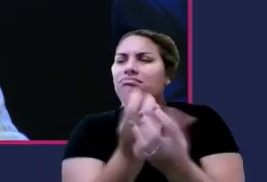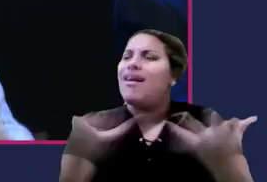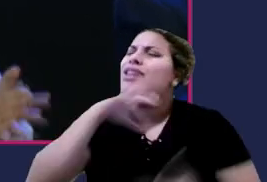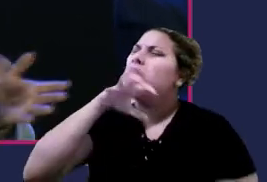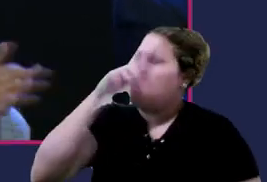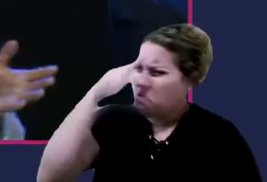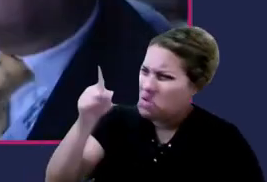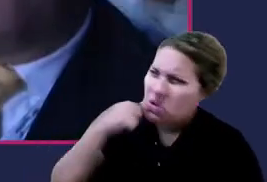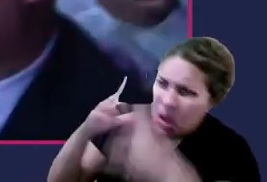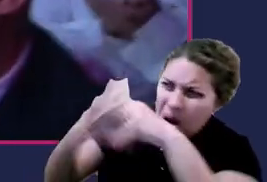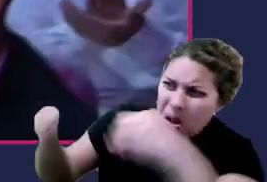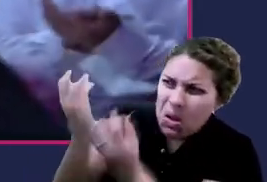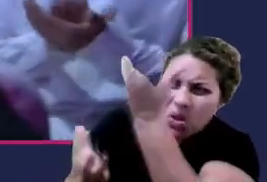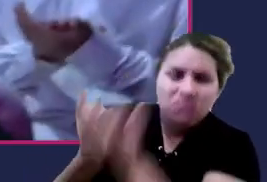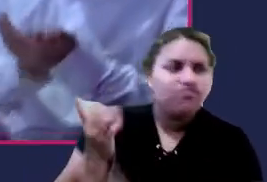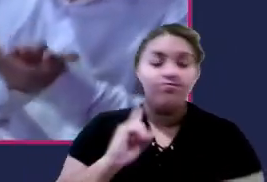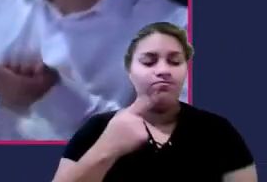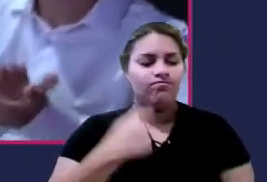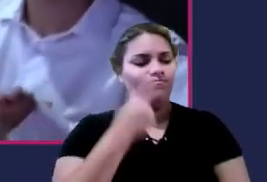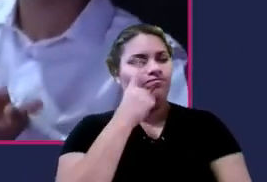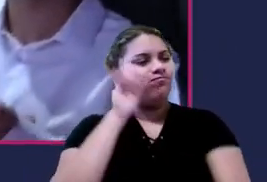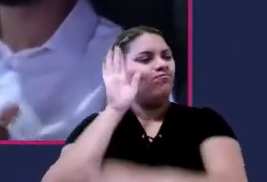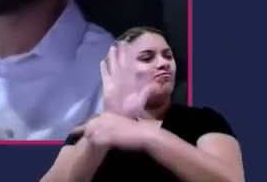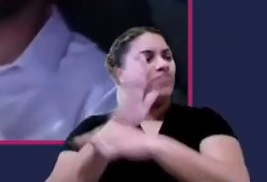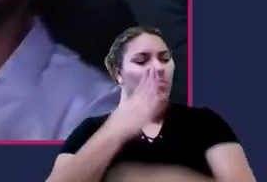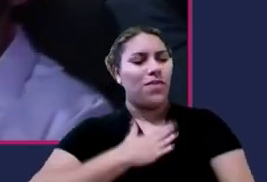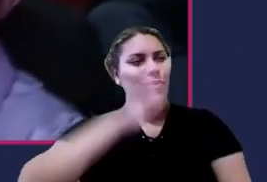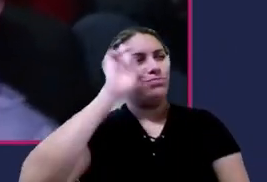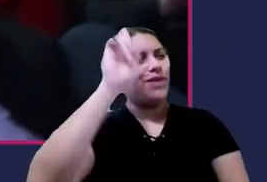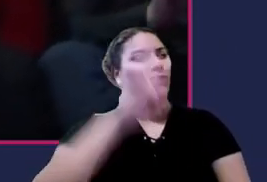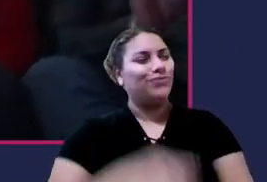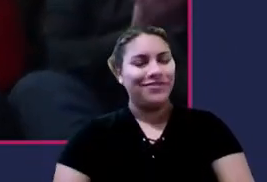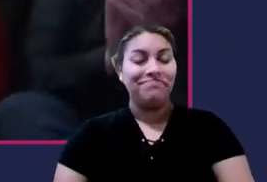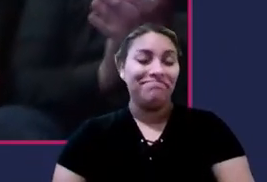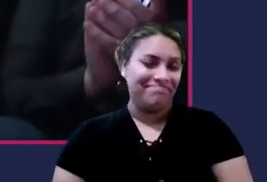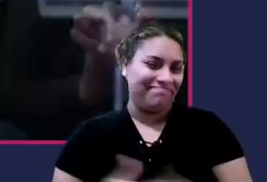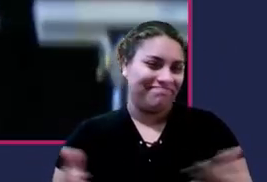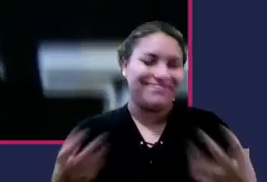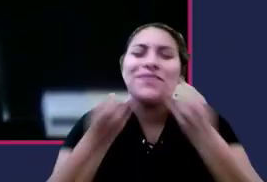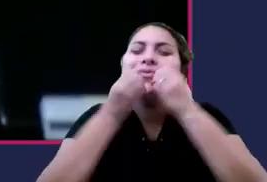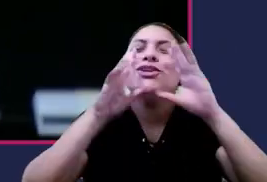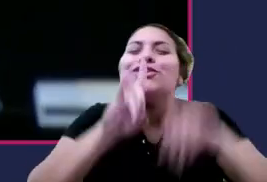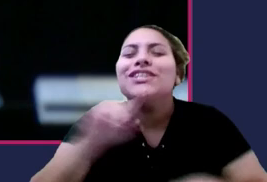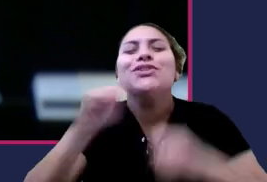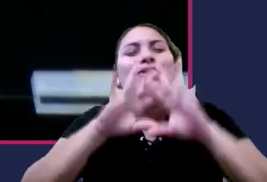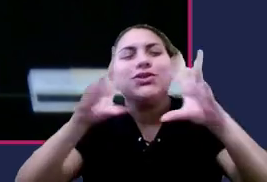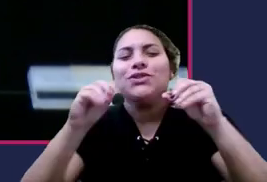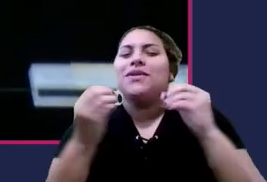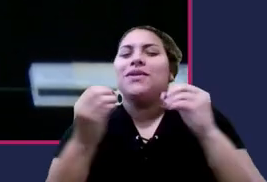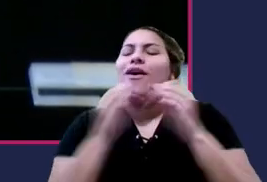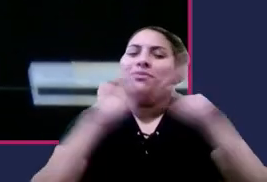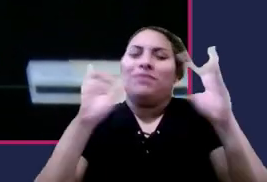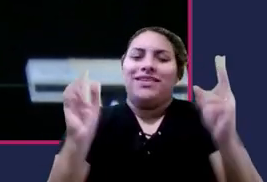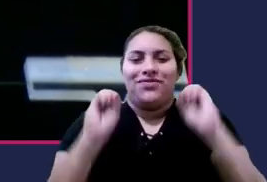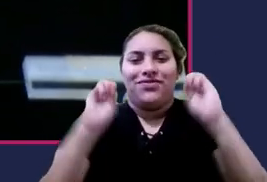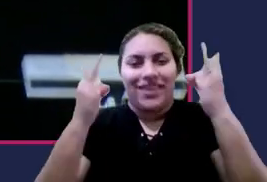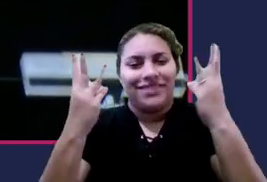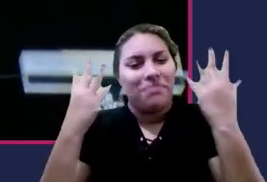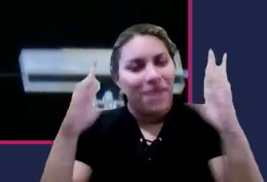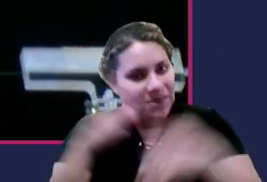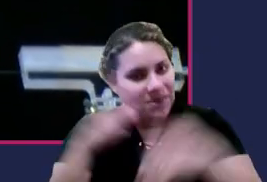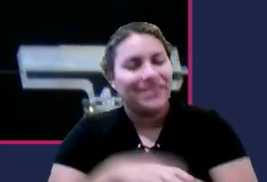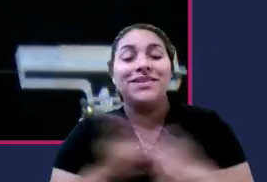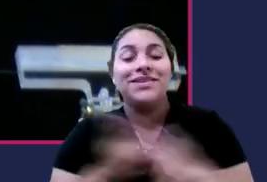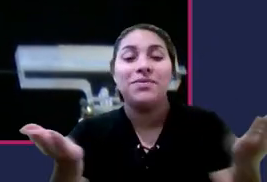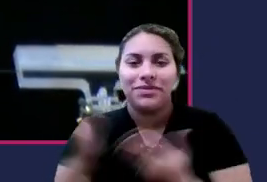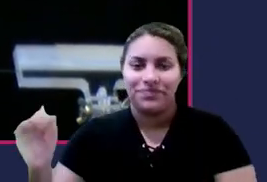hummingbird said, "At least I did my part." Have a good day, everyone, and a great event. Serpa, a palavra é sua. Só vou pedir